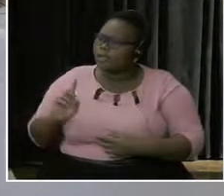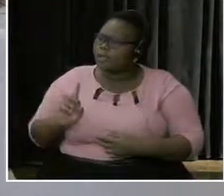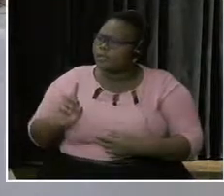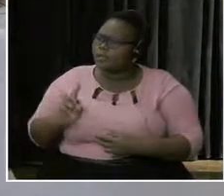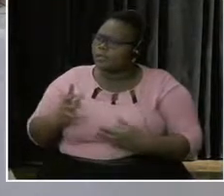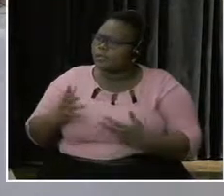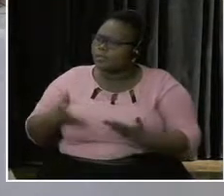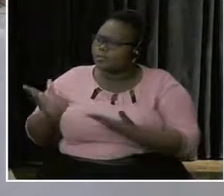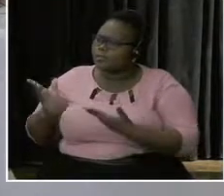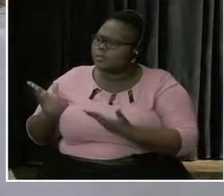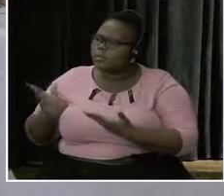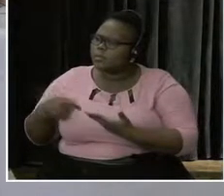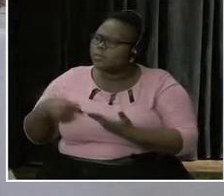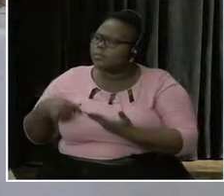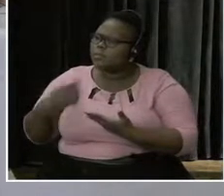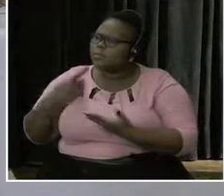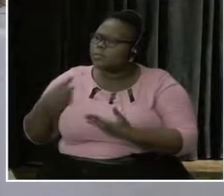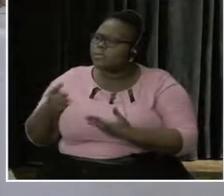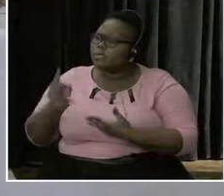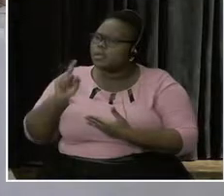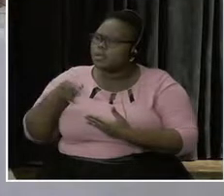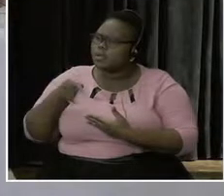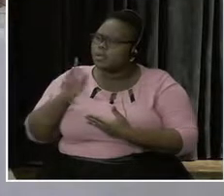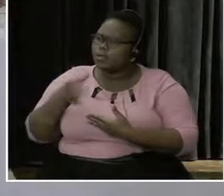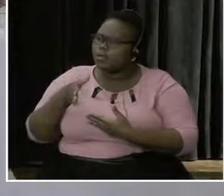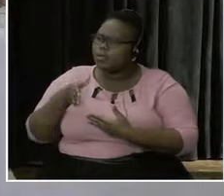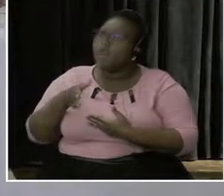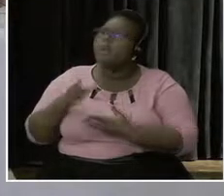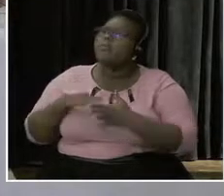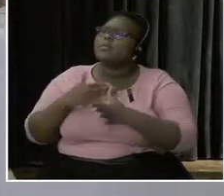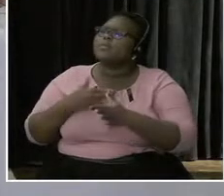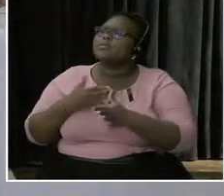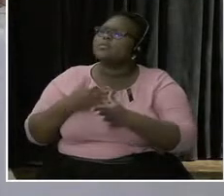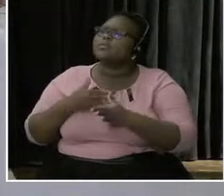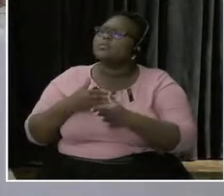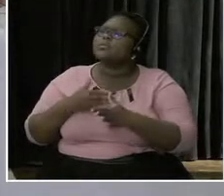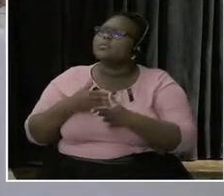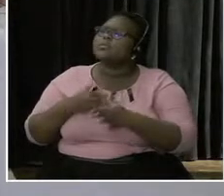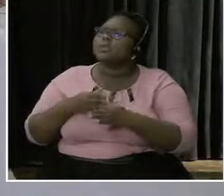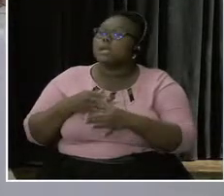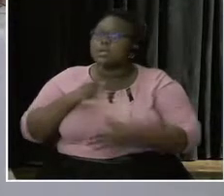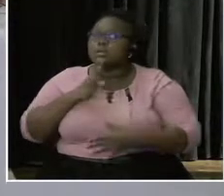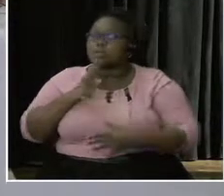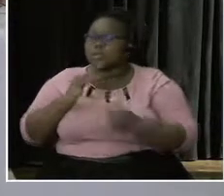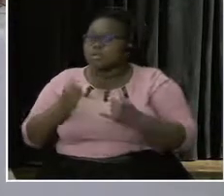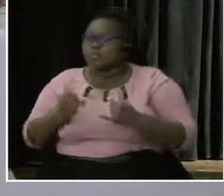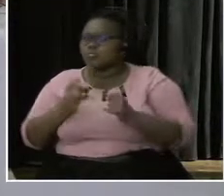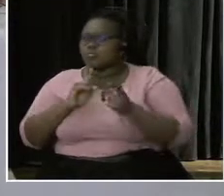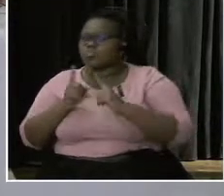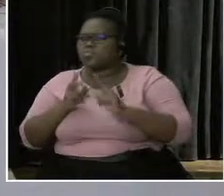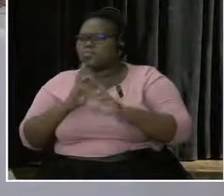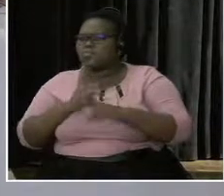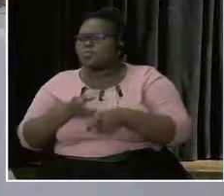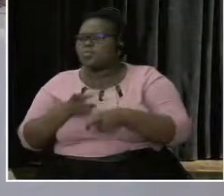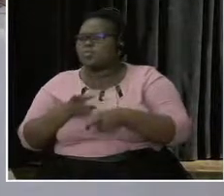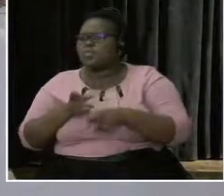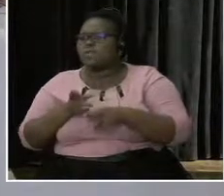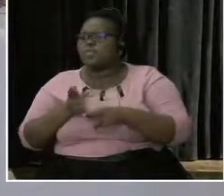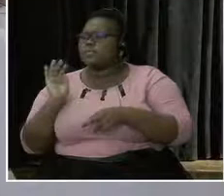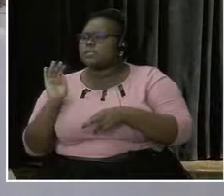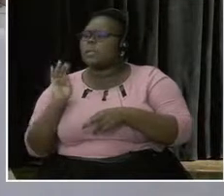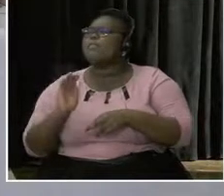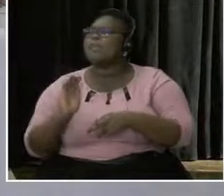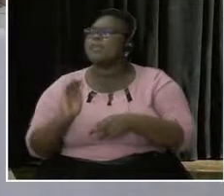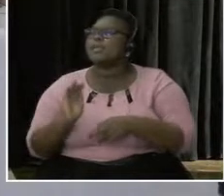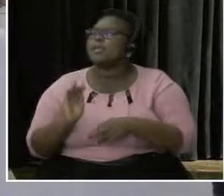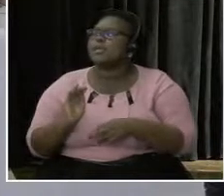I rise on the point of order, Madam Chair, because the present speaker is talking on the report which is still coming.